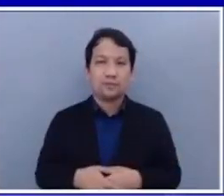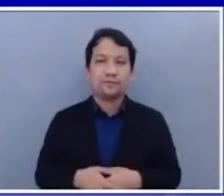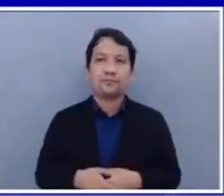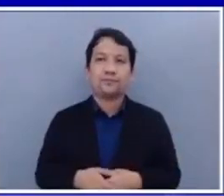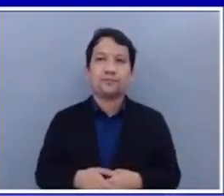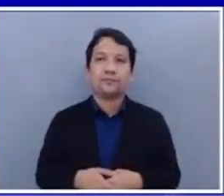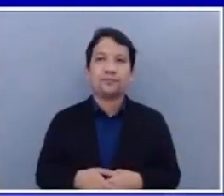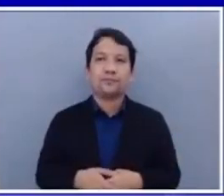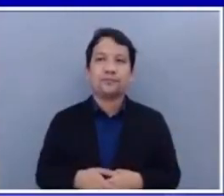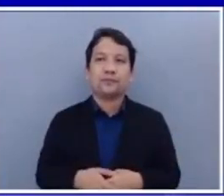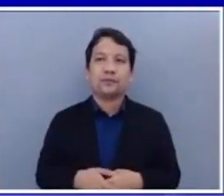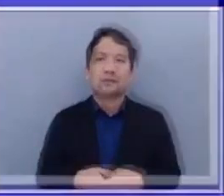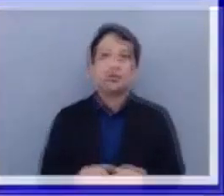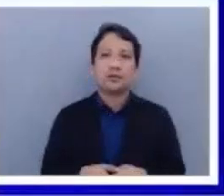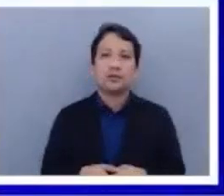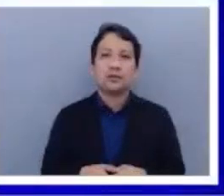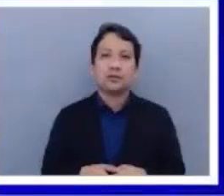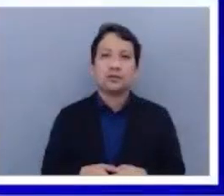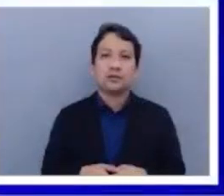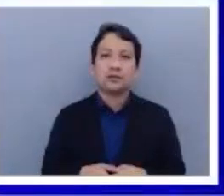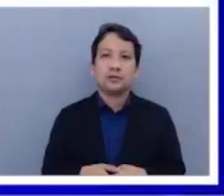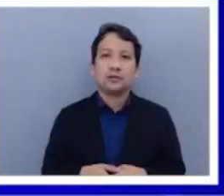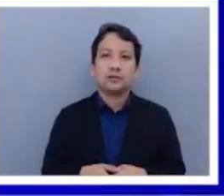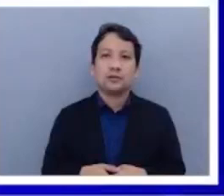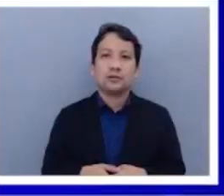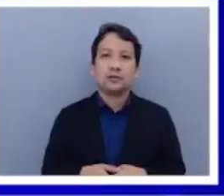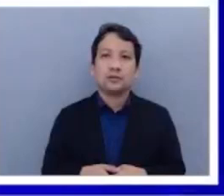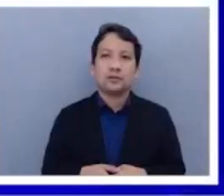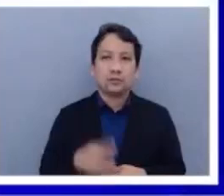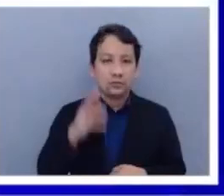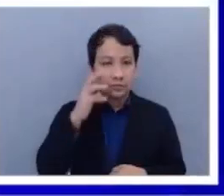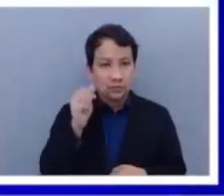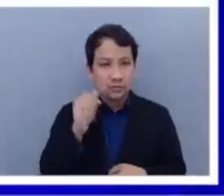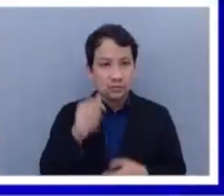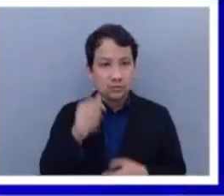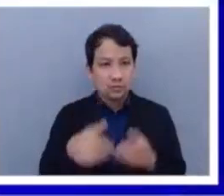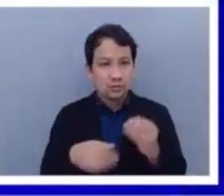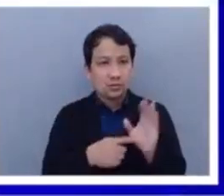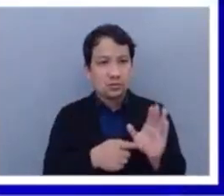We don't have that information, Warren, unfortunately, you know, but